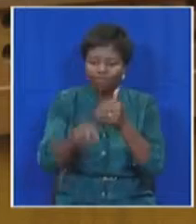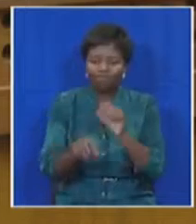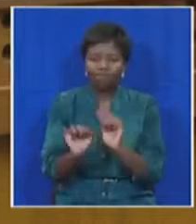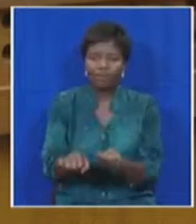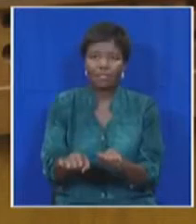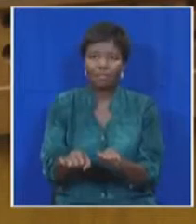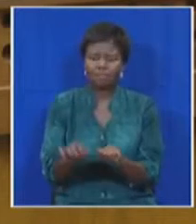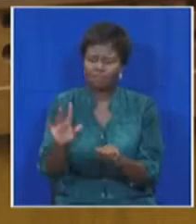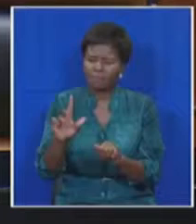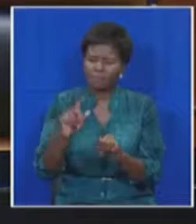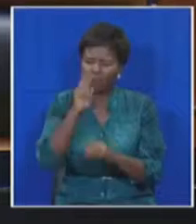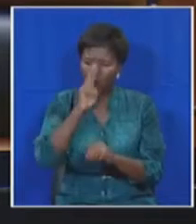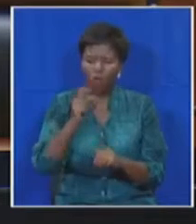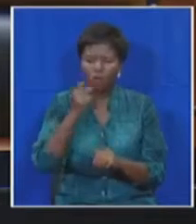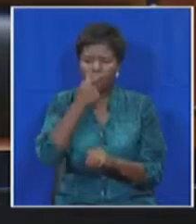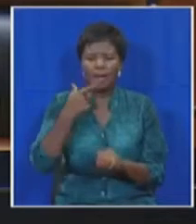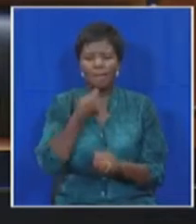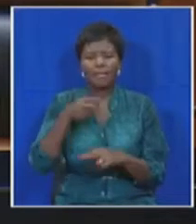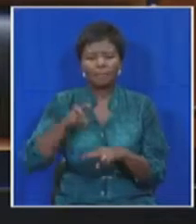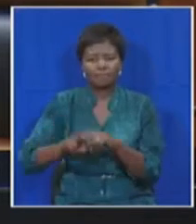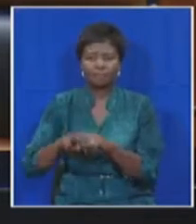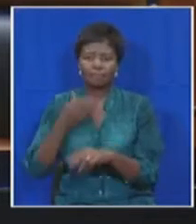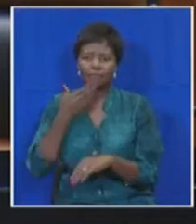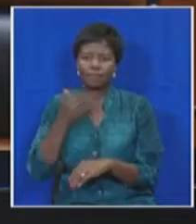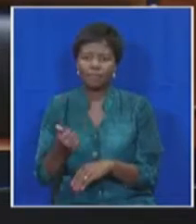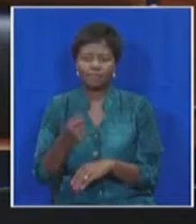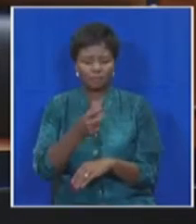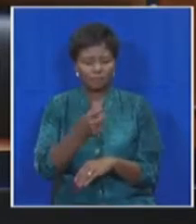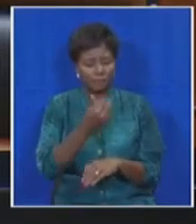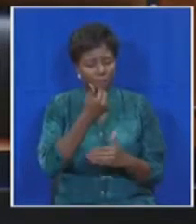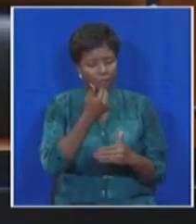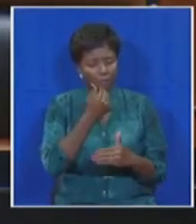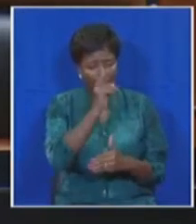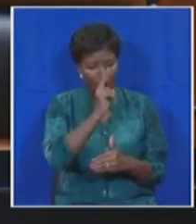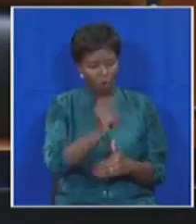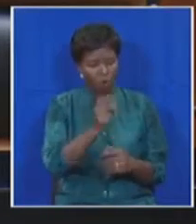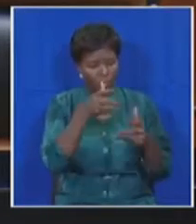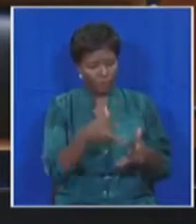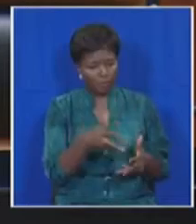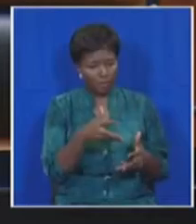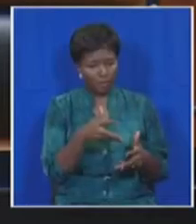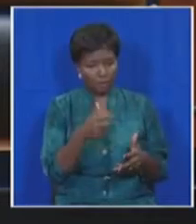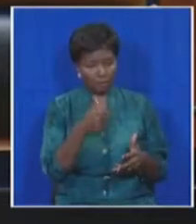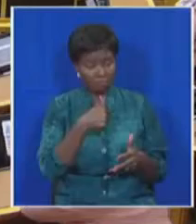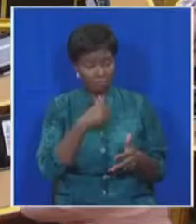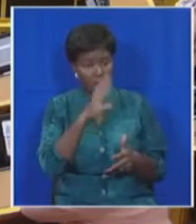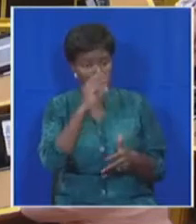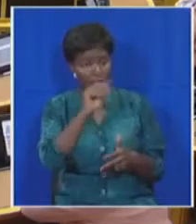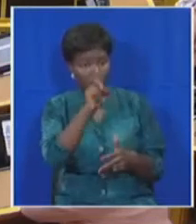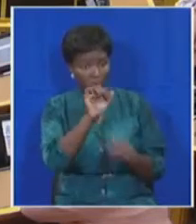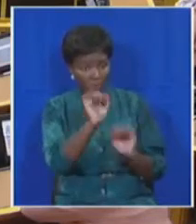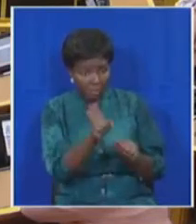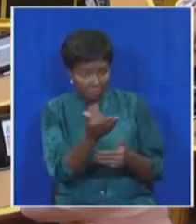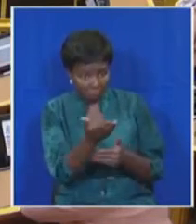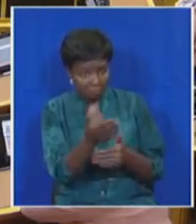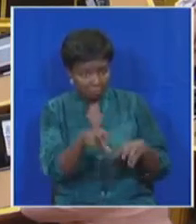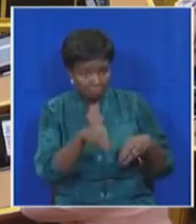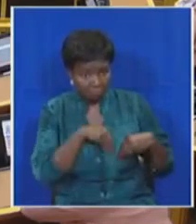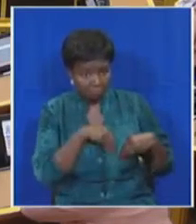Honorable Maimane, please take your seat. Thank you, Honorable Speaker. Is the Leader of the Opposition ready to take a